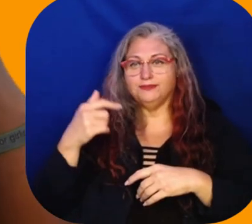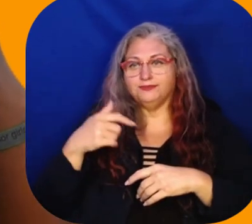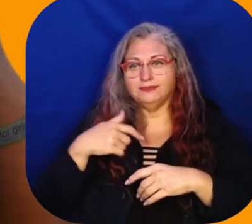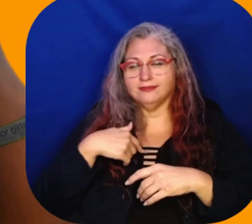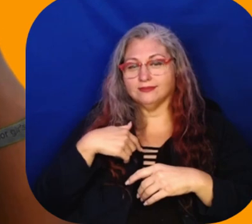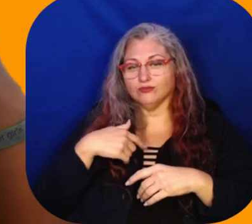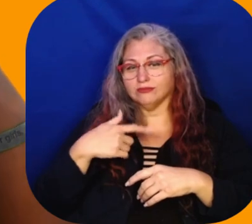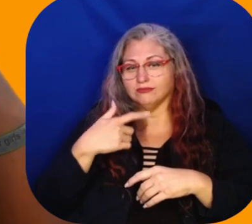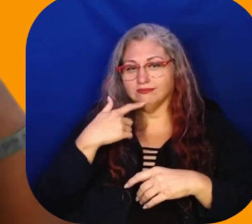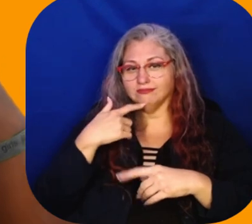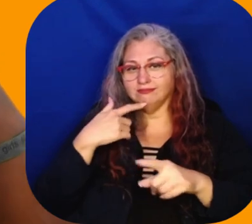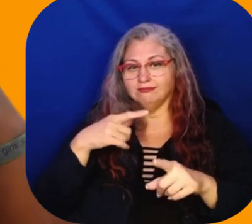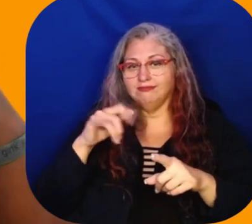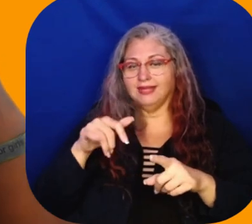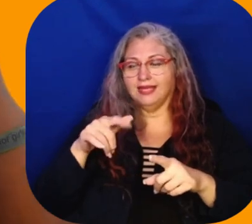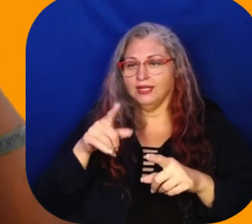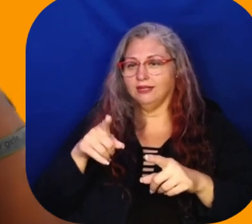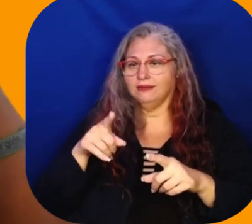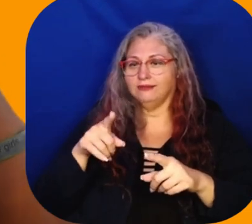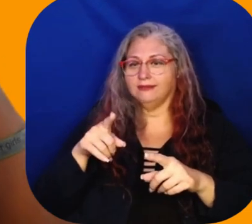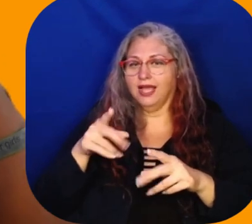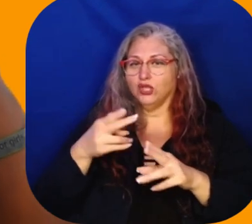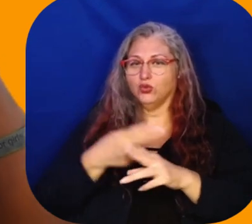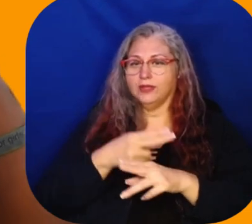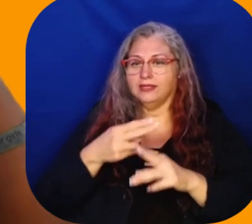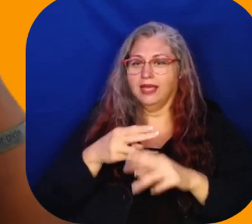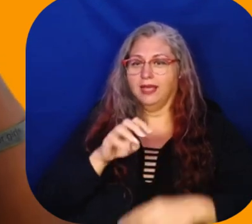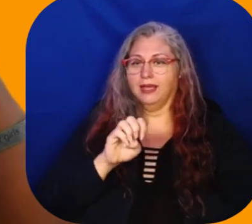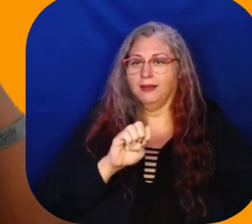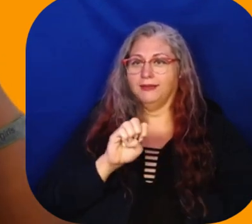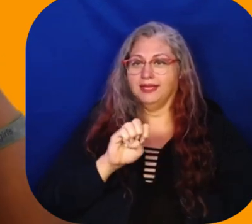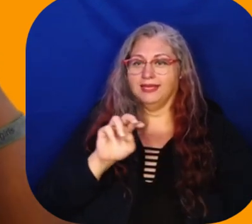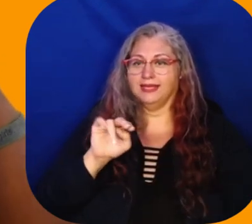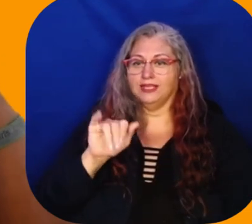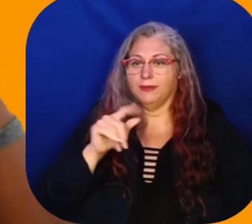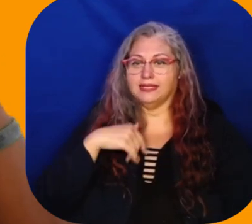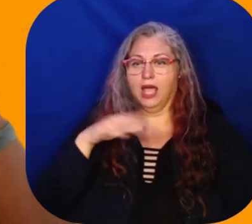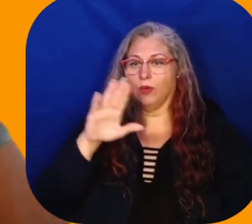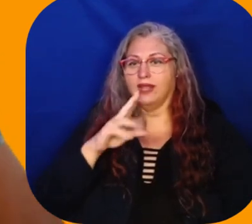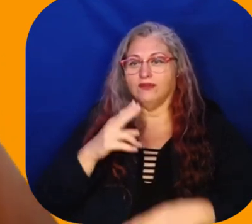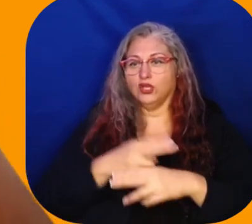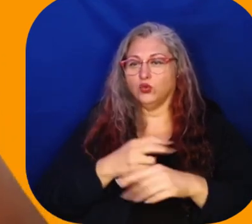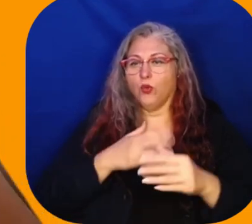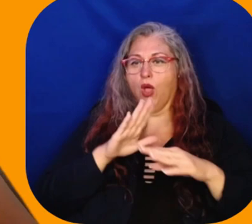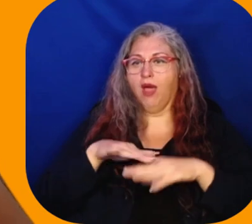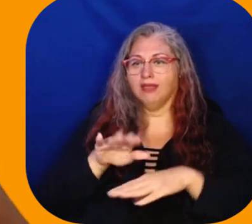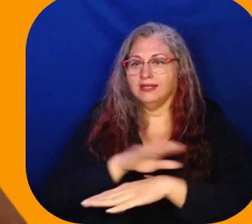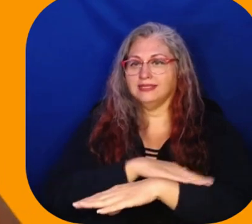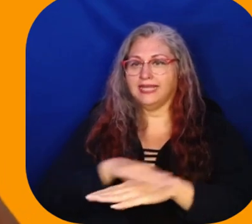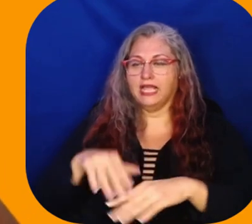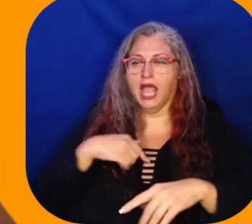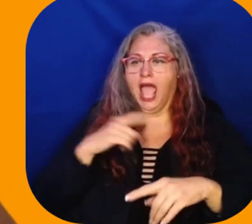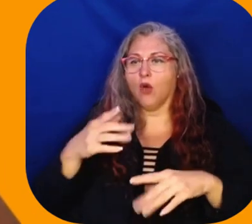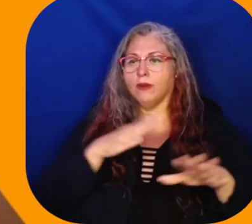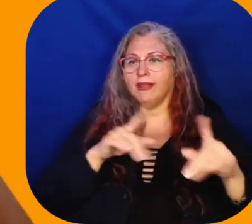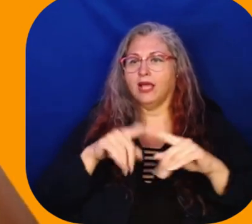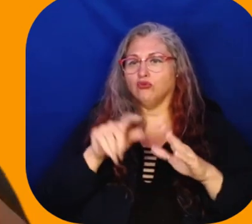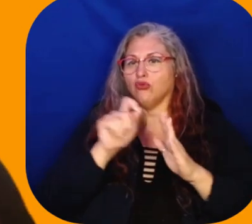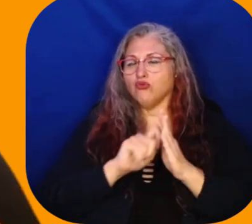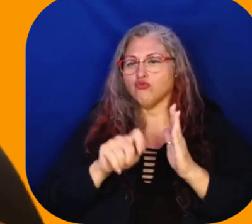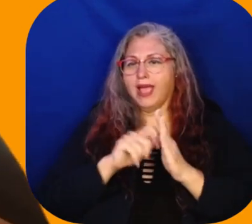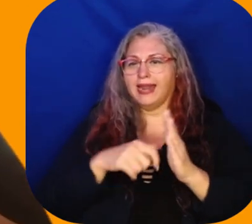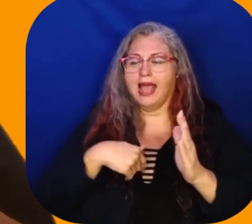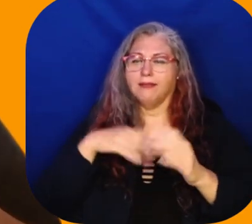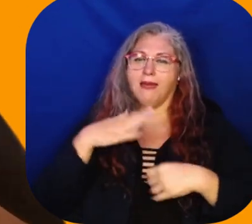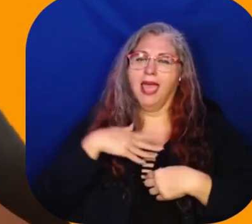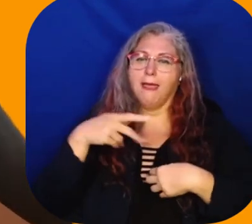that I came up with the name Enina J, because I was never going to be doing poetry from a stage. I was always just going to be writing. So that was going to be a pen name. And, you